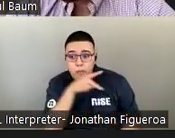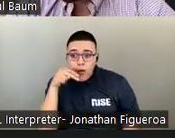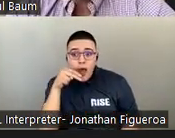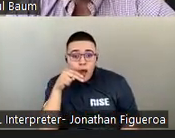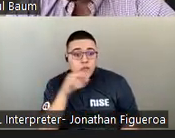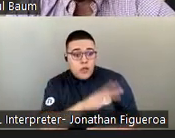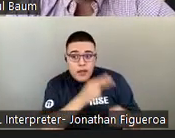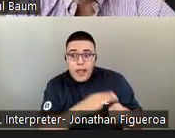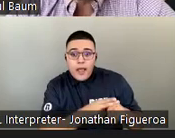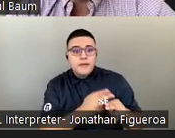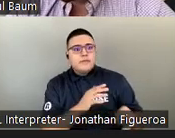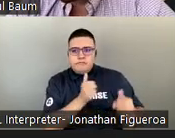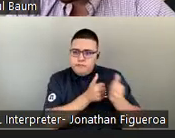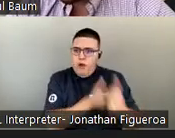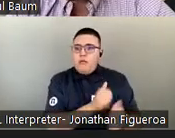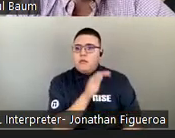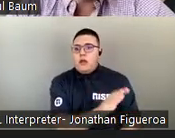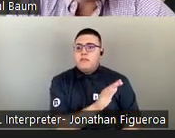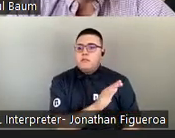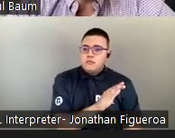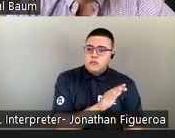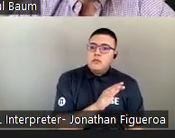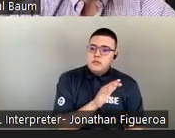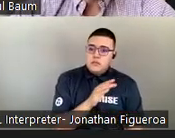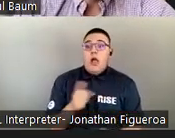help by asking those questions.